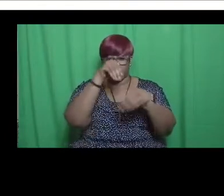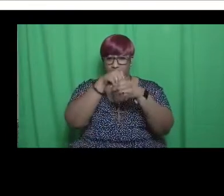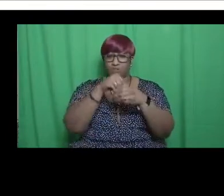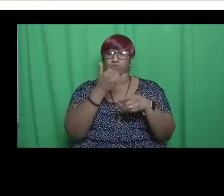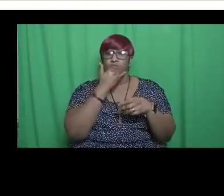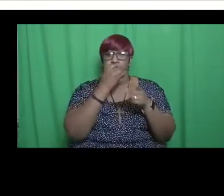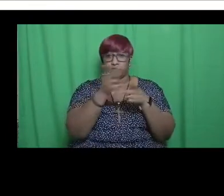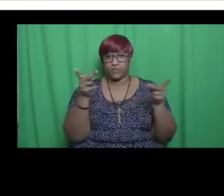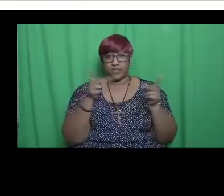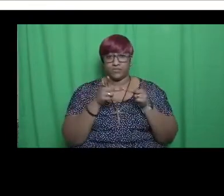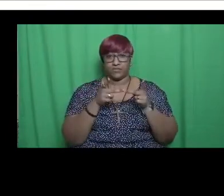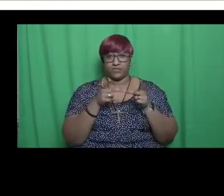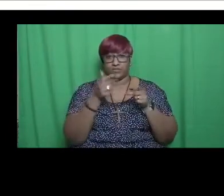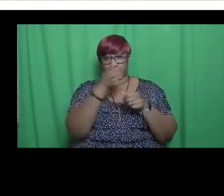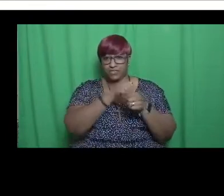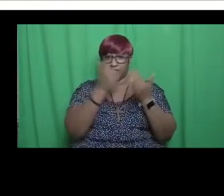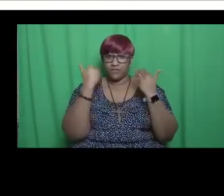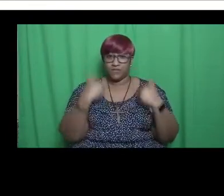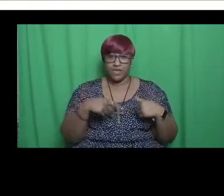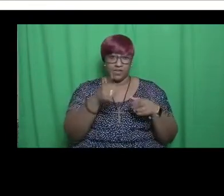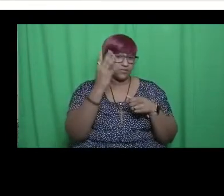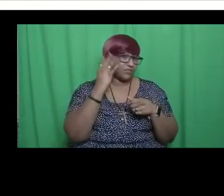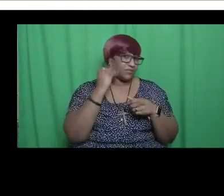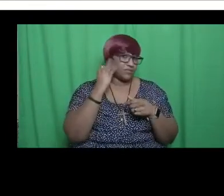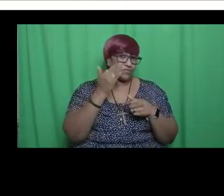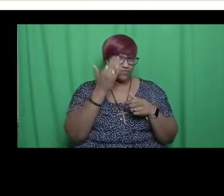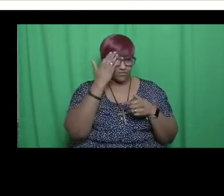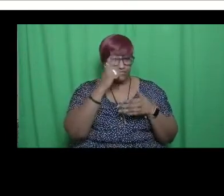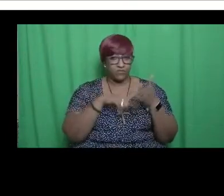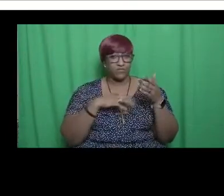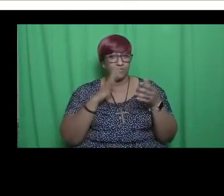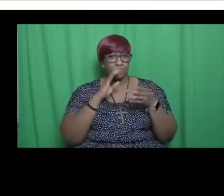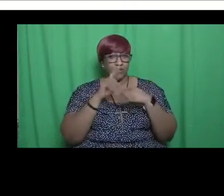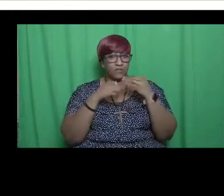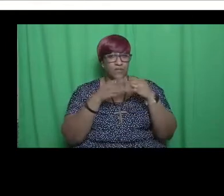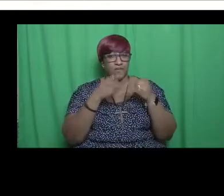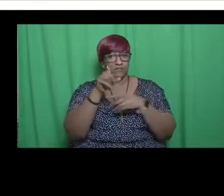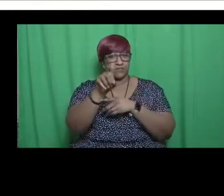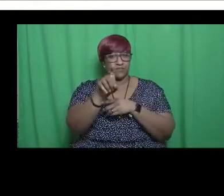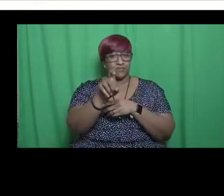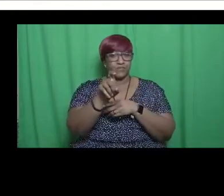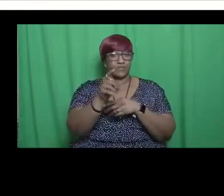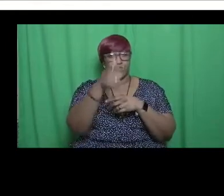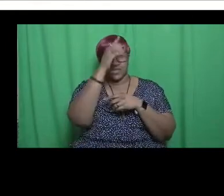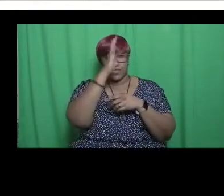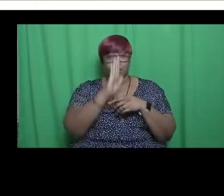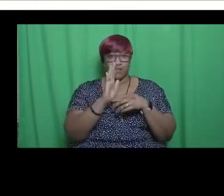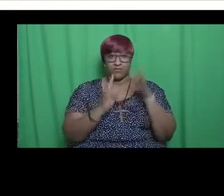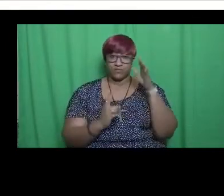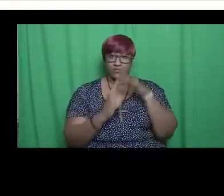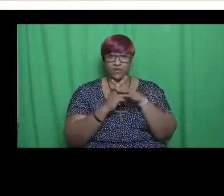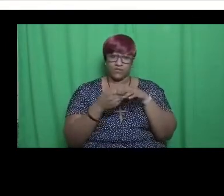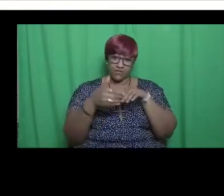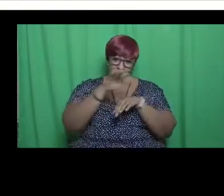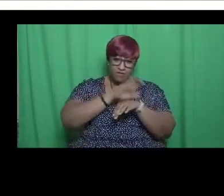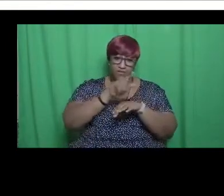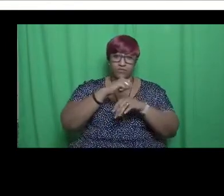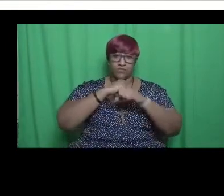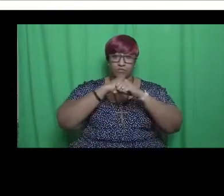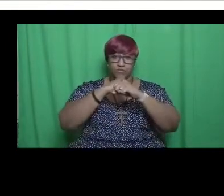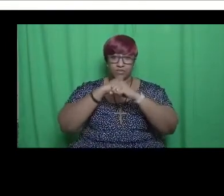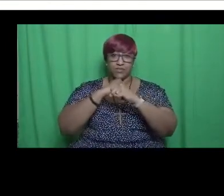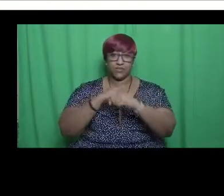God showed up for anybody watching me right now? Has God showed up and covered you and protected